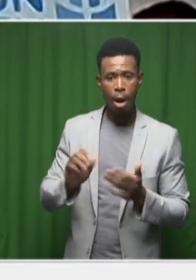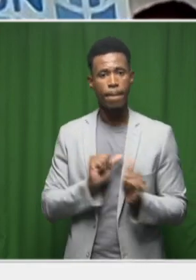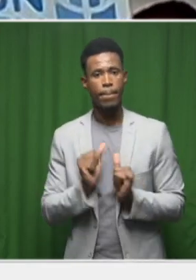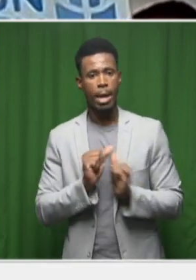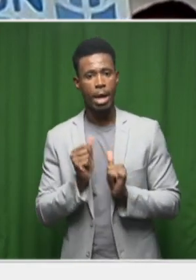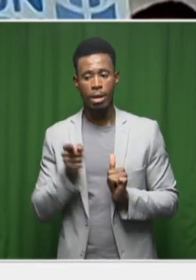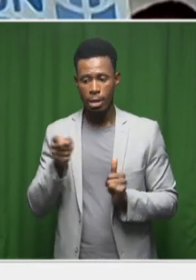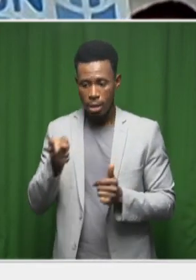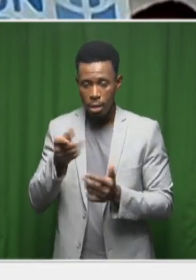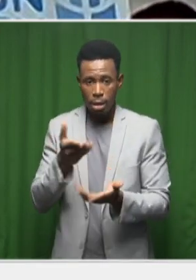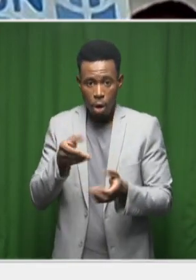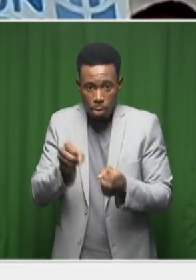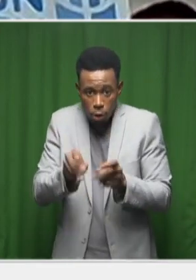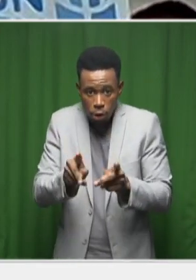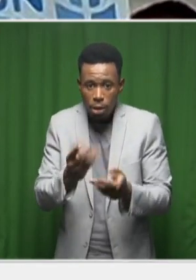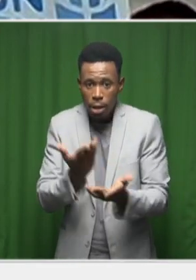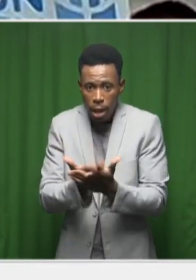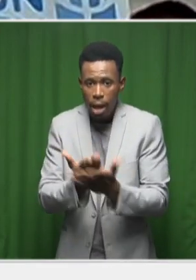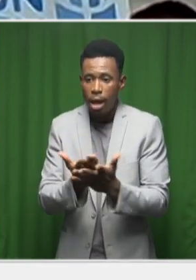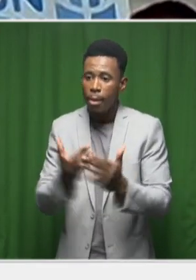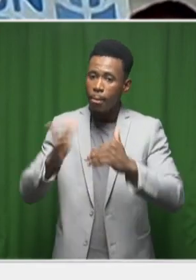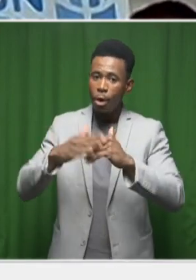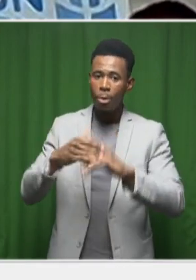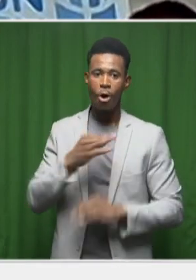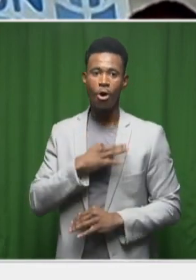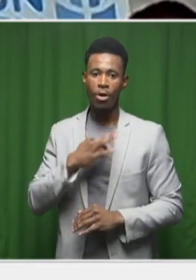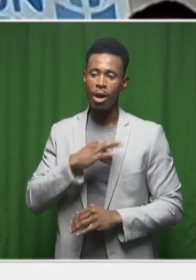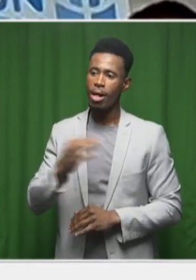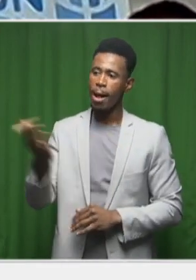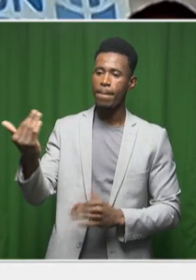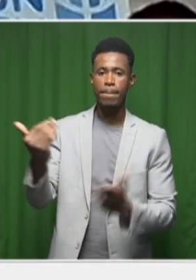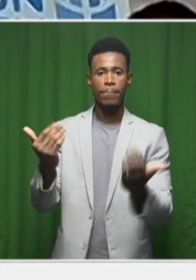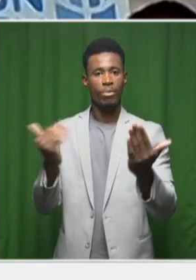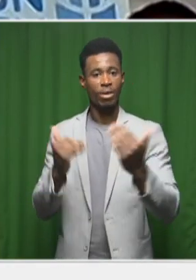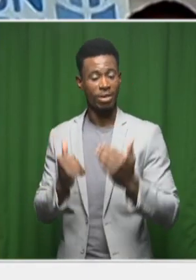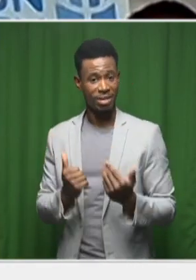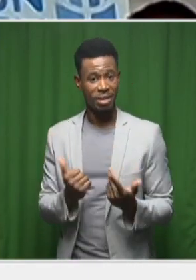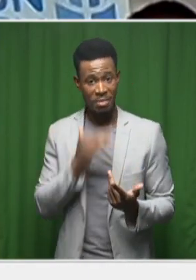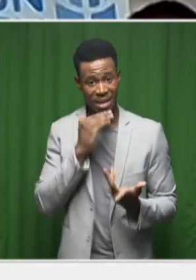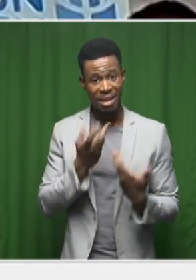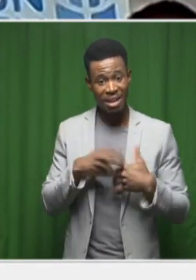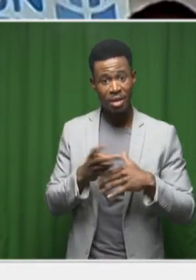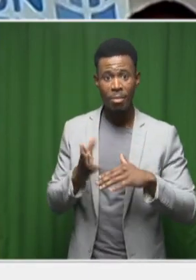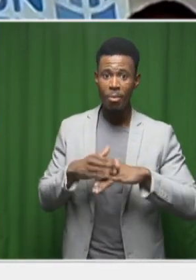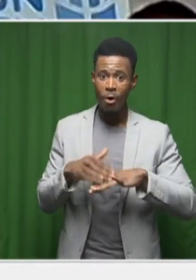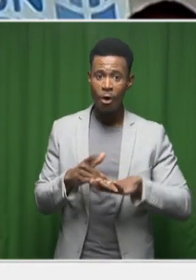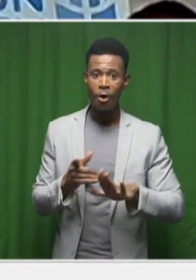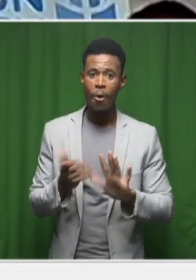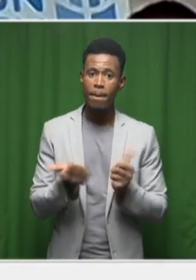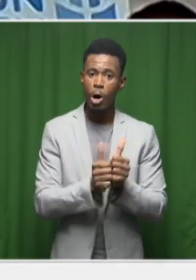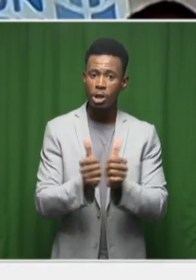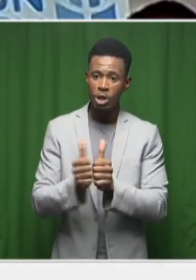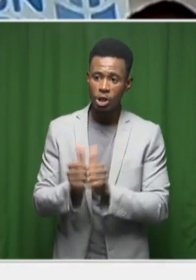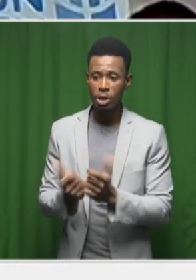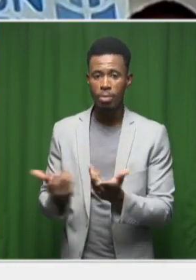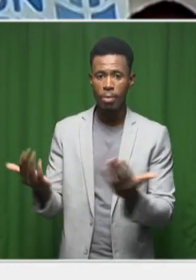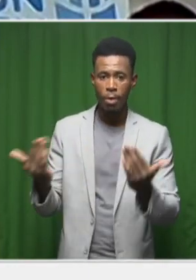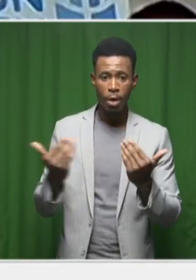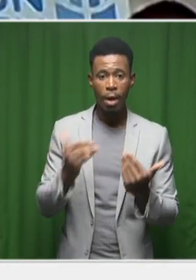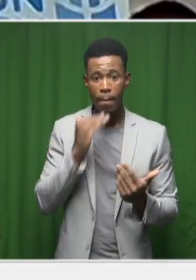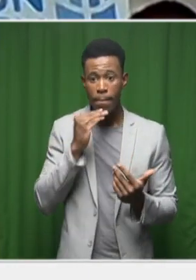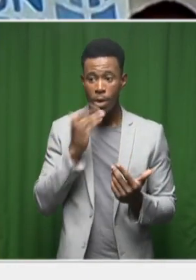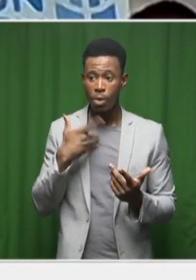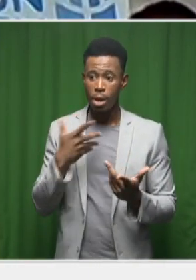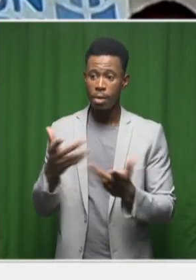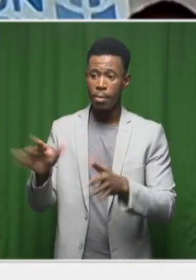open these opportunities to more girls. I mean, if we have more partnerships coming on board, we would not only have 40 of the